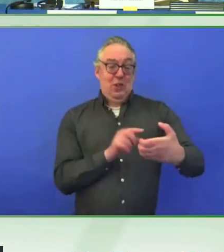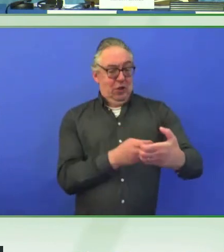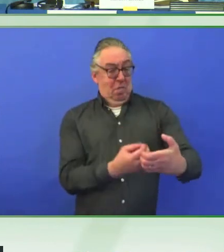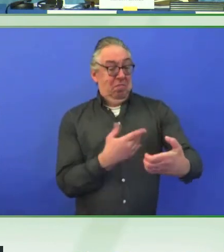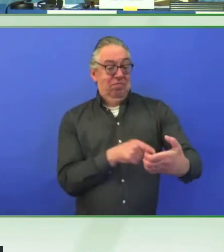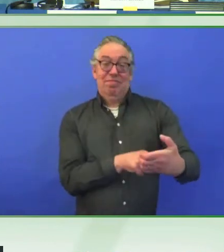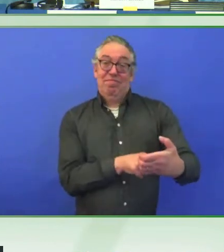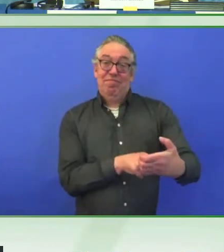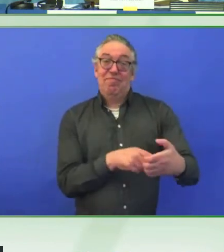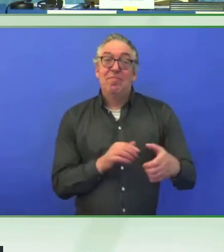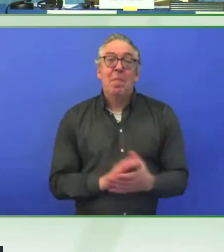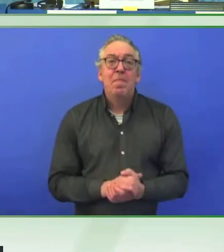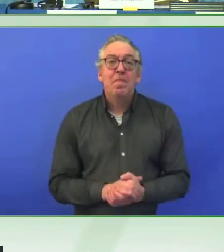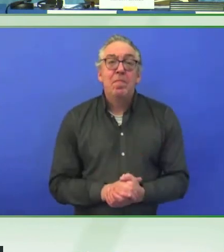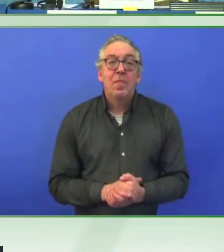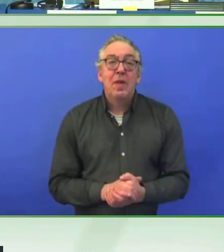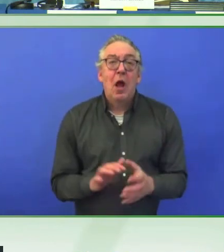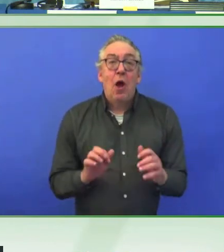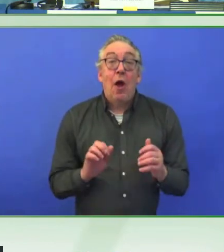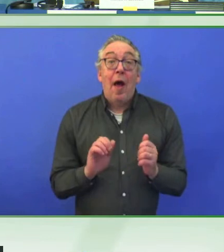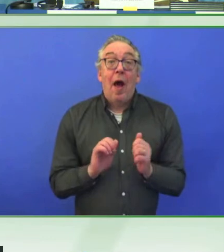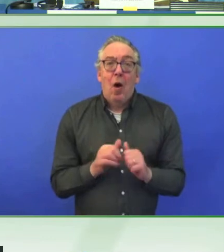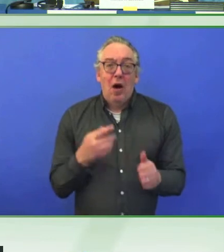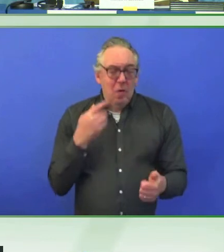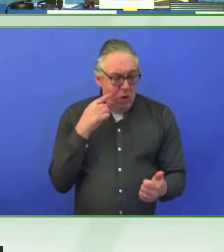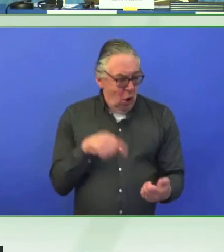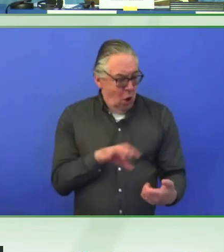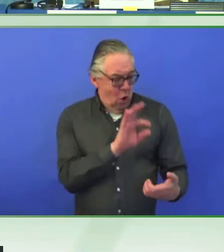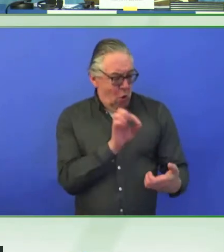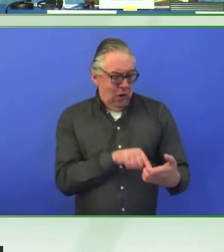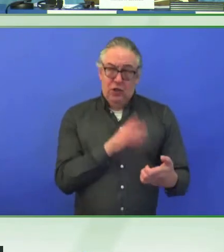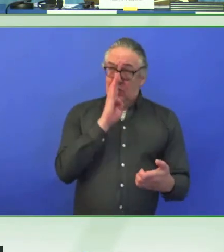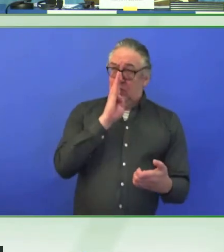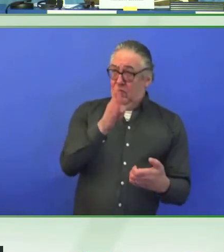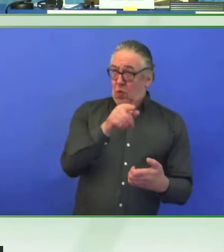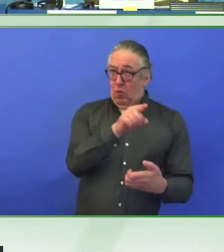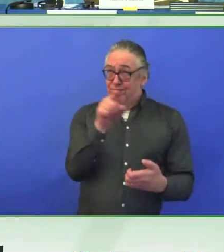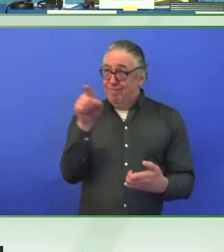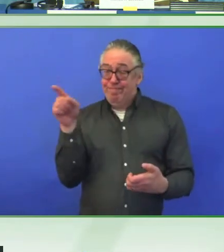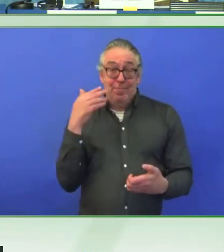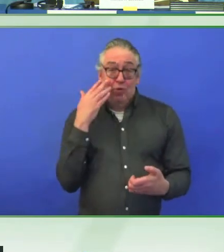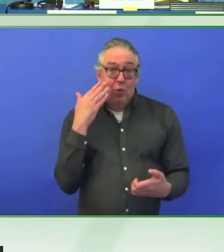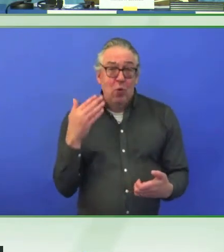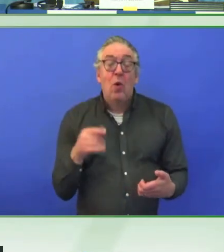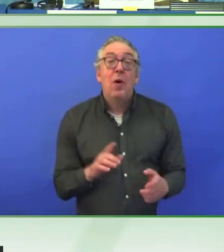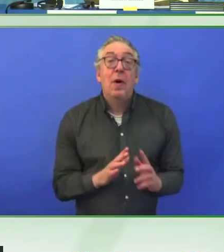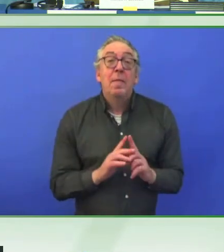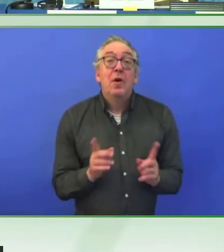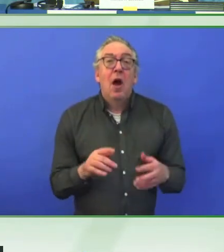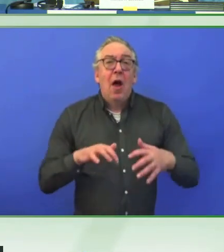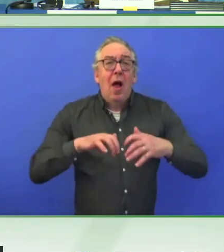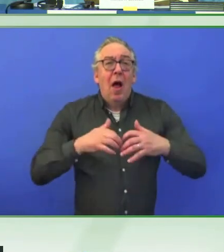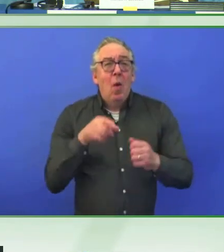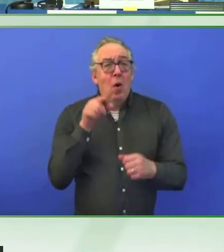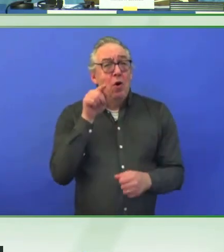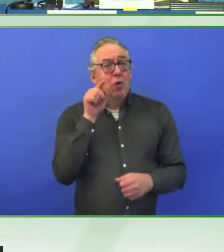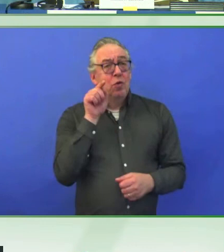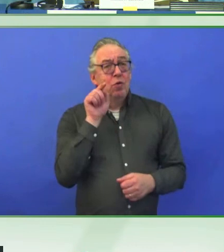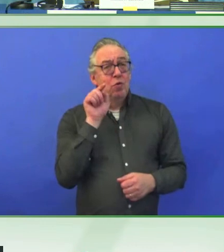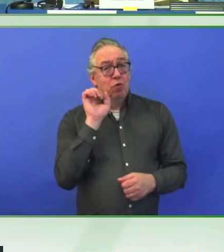ways, and I don't know to whom this should go, what are the ways you share your good disability